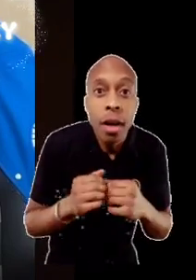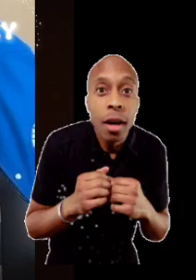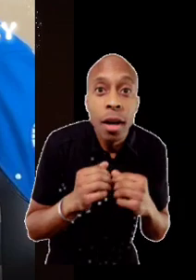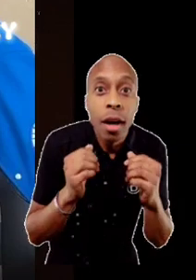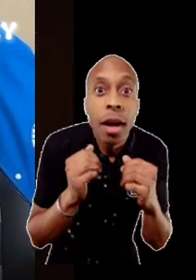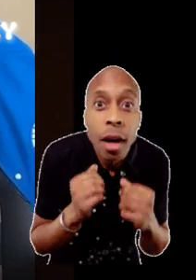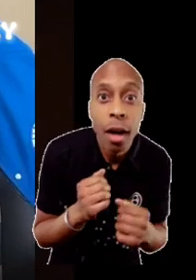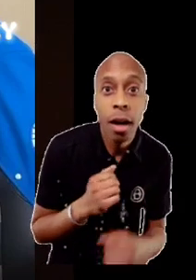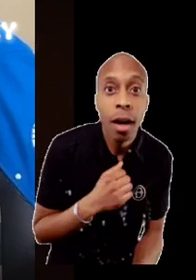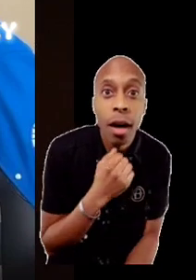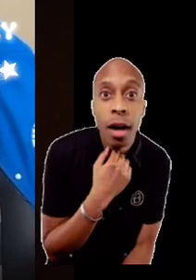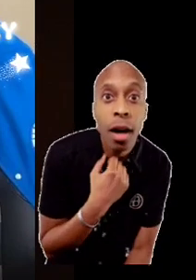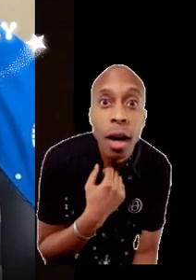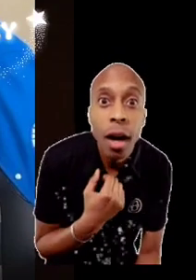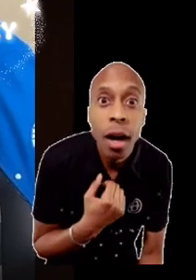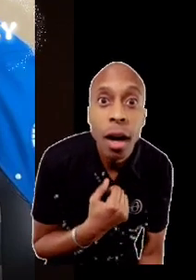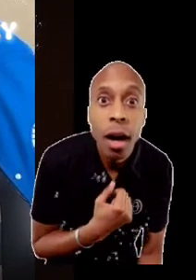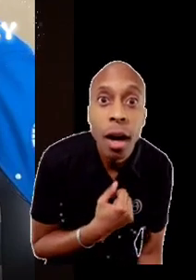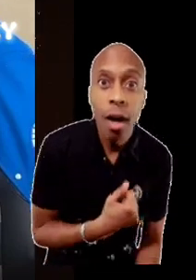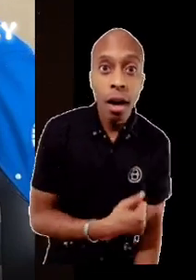too. Do not make nobody